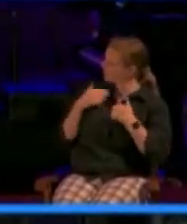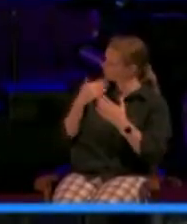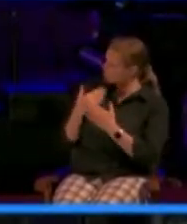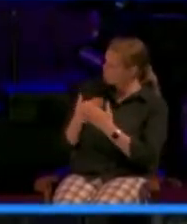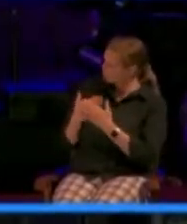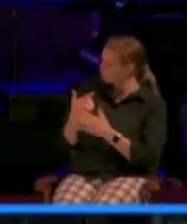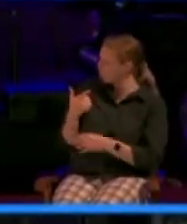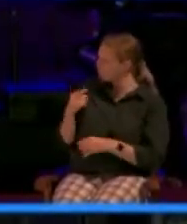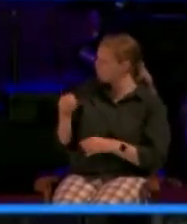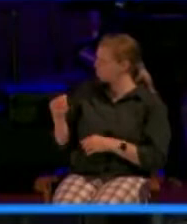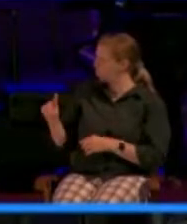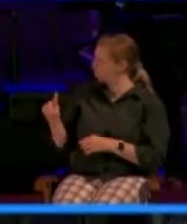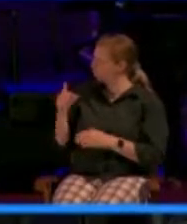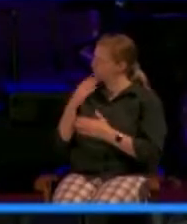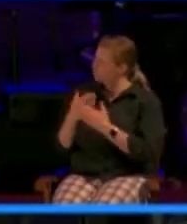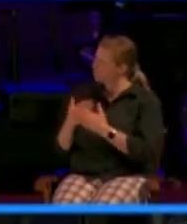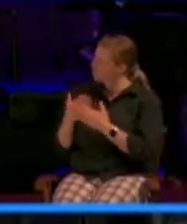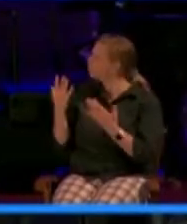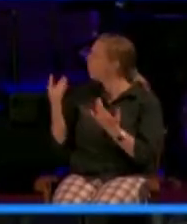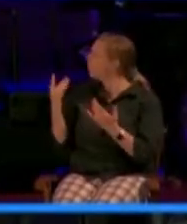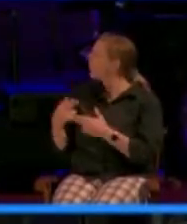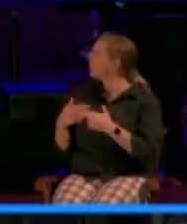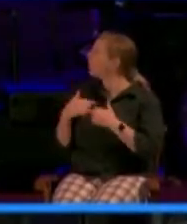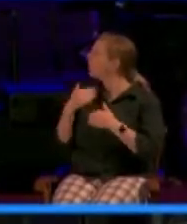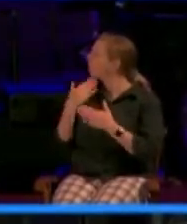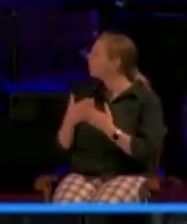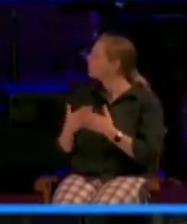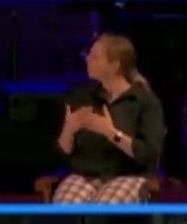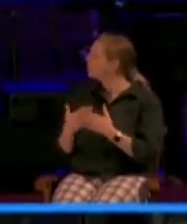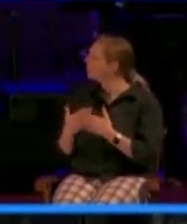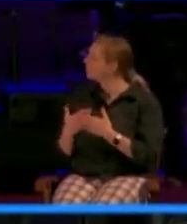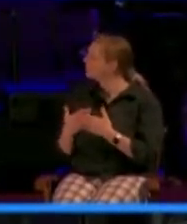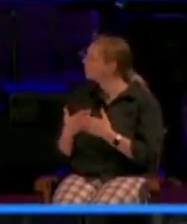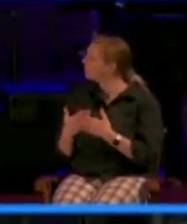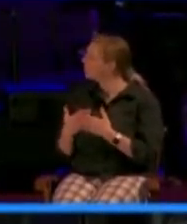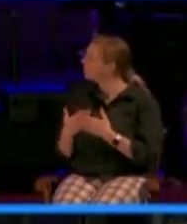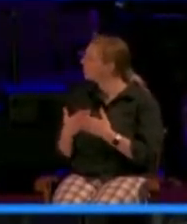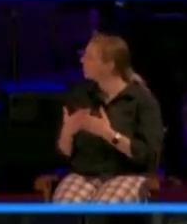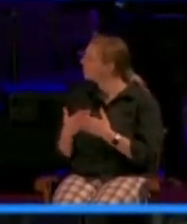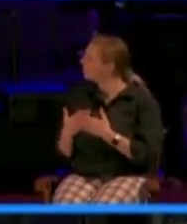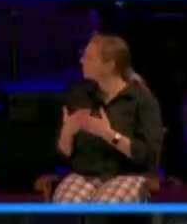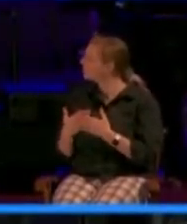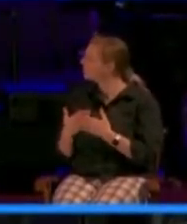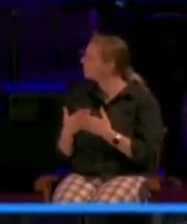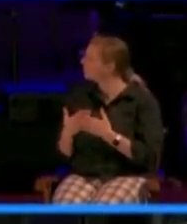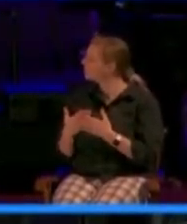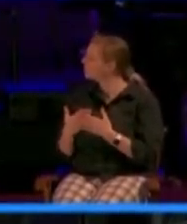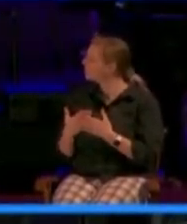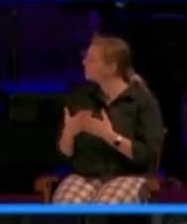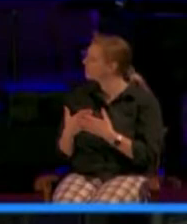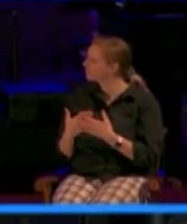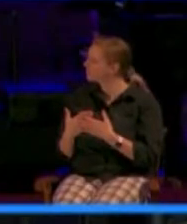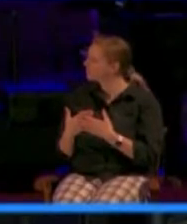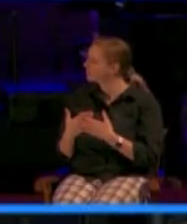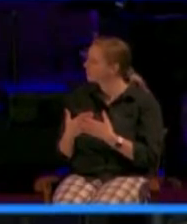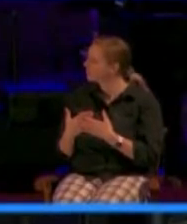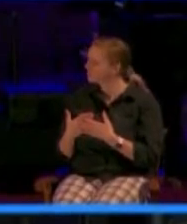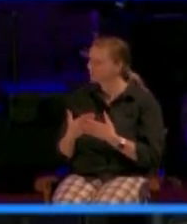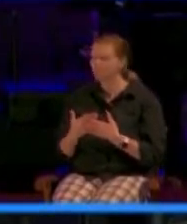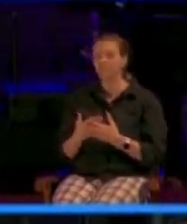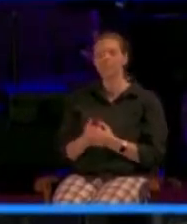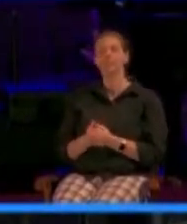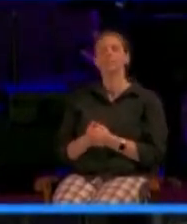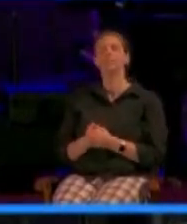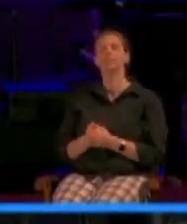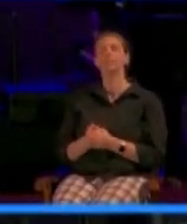know, who do you think I am? And why do you call me good? And it's not what you might think. It's not that he